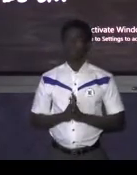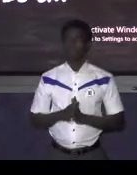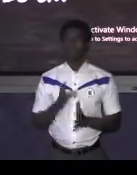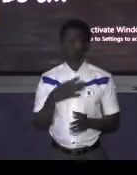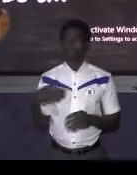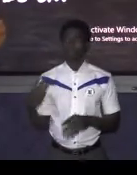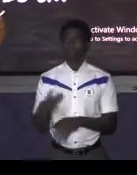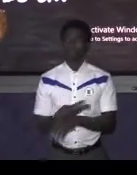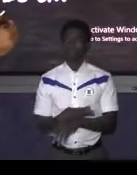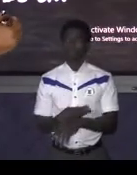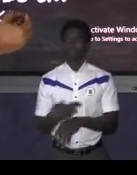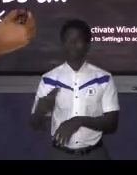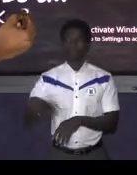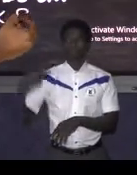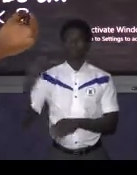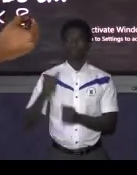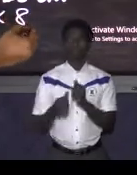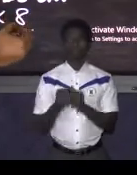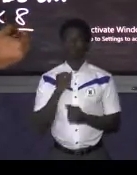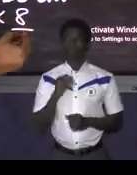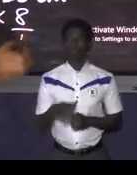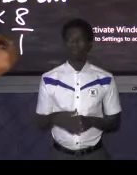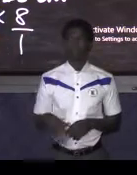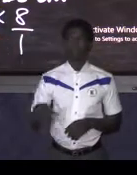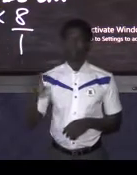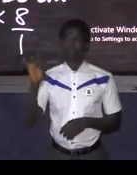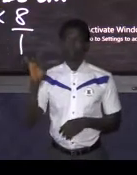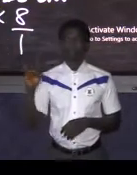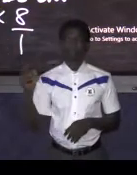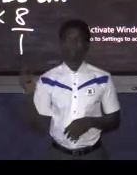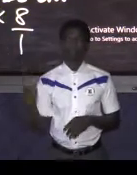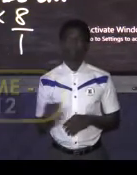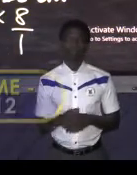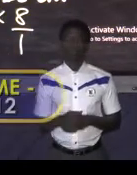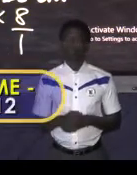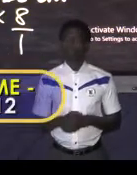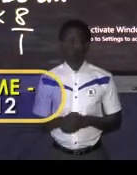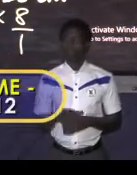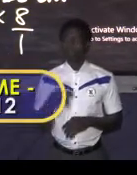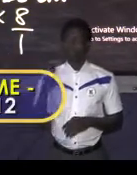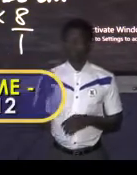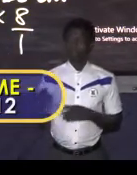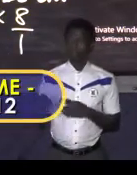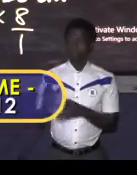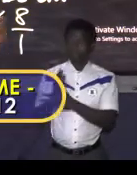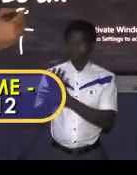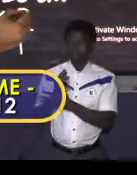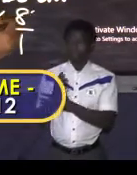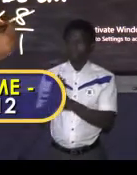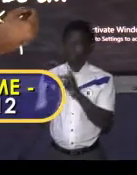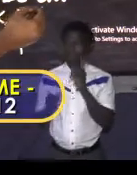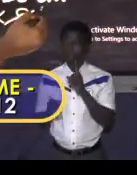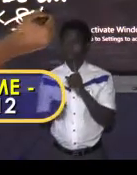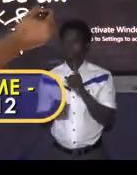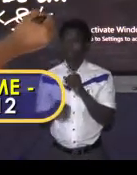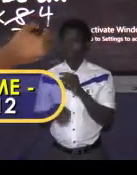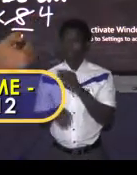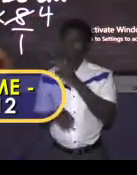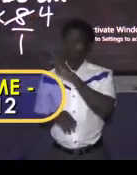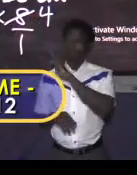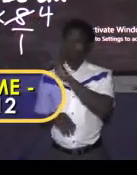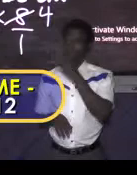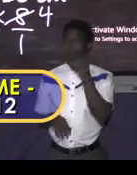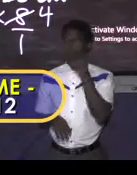Then times the height, which is 8 over 1 over 1. Now 2 goes here 1, 2 goes here